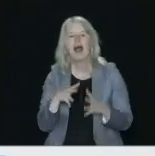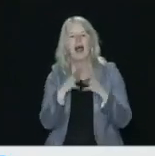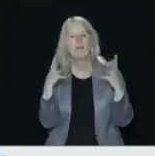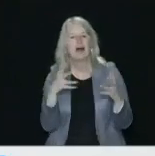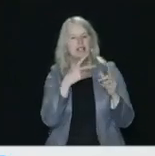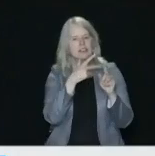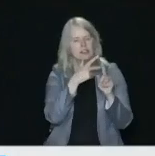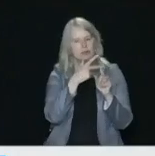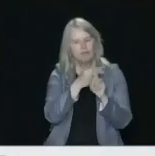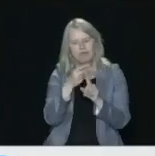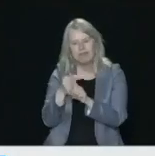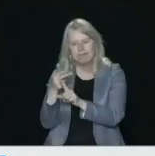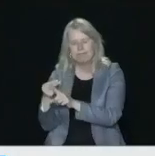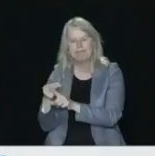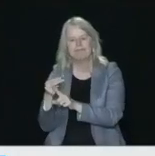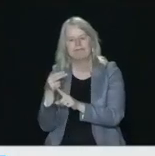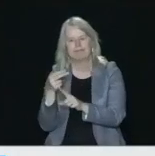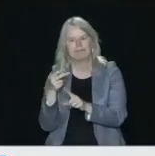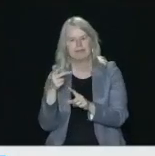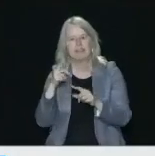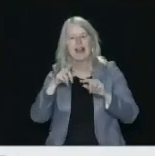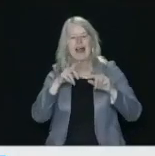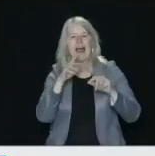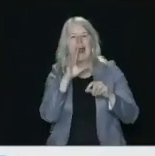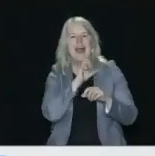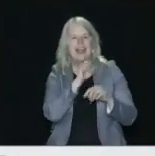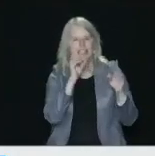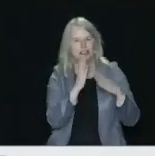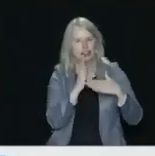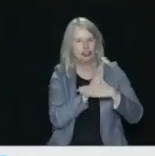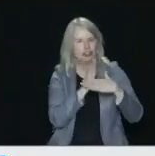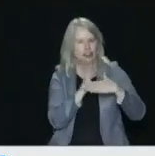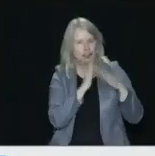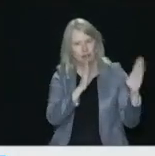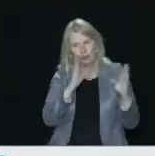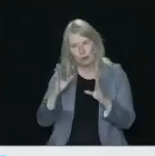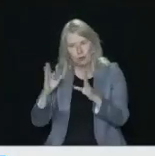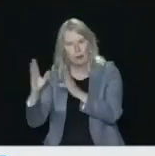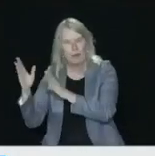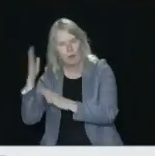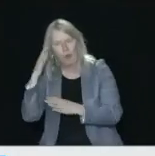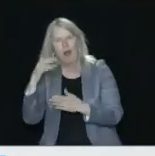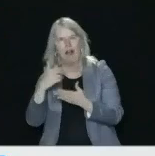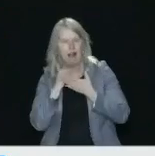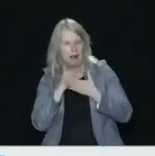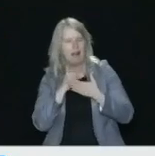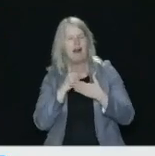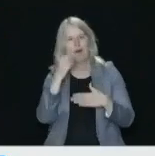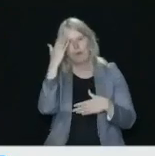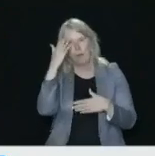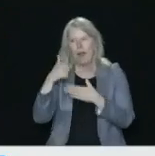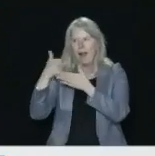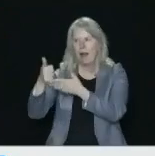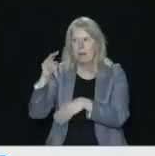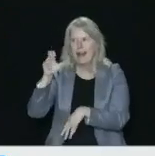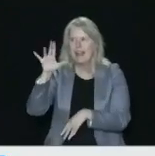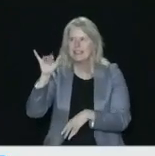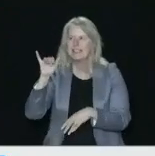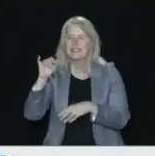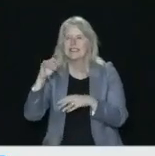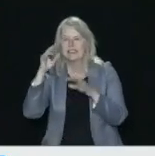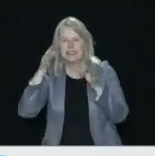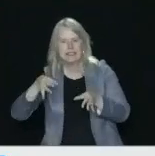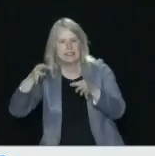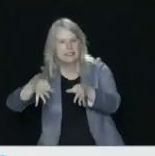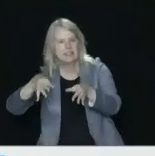mentioned as well. Right now, we have about 60% coverage of the population from some type of